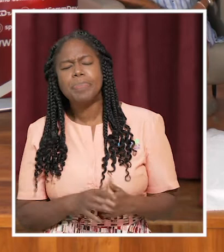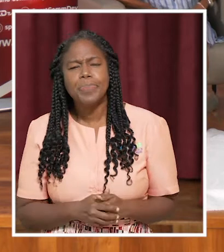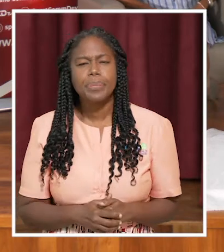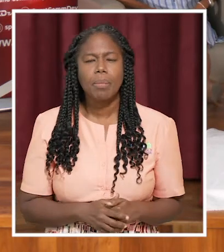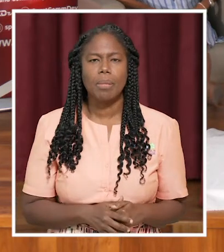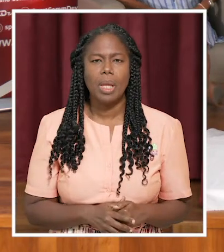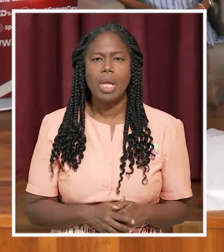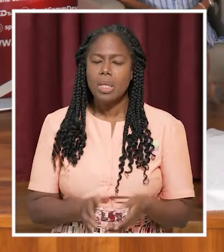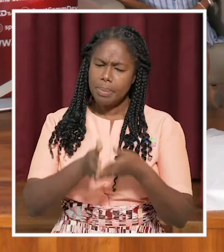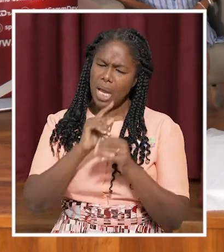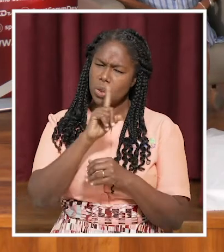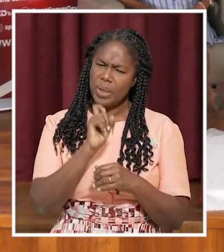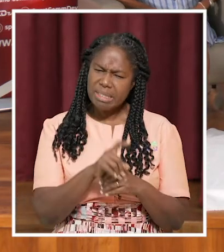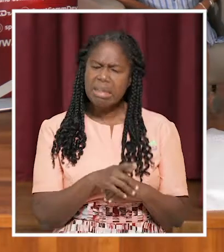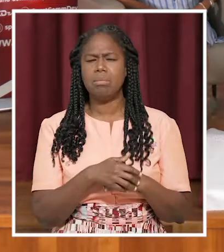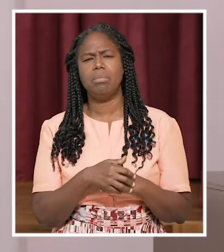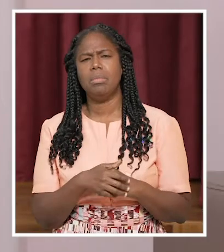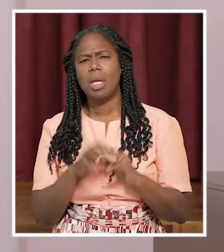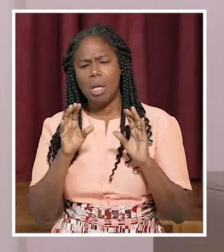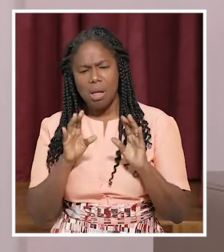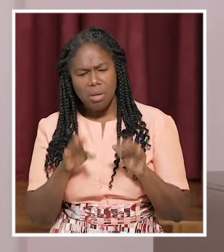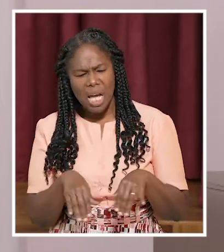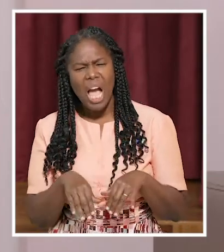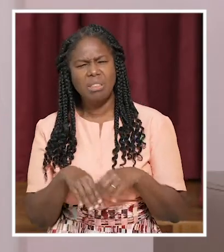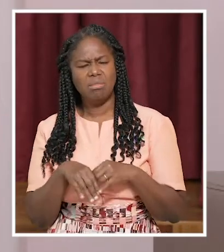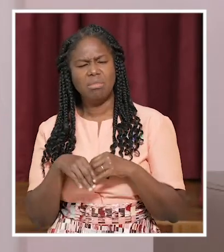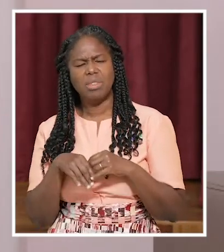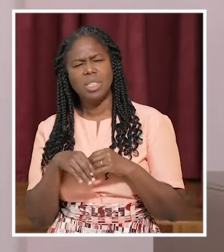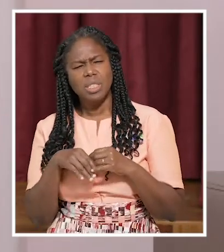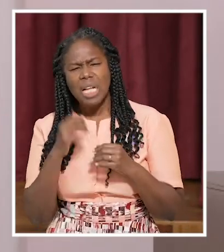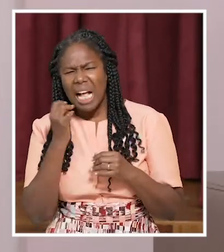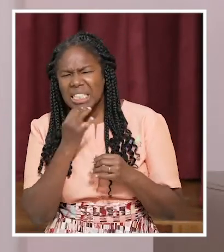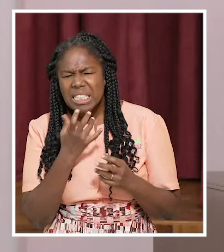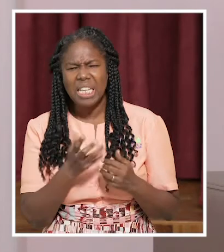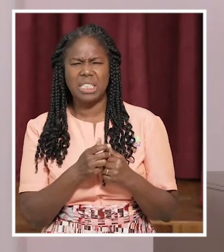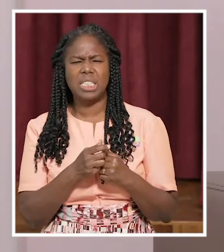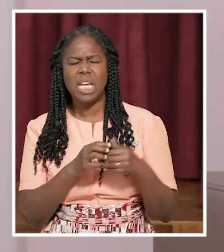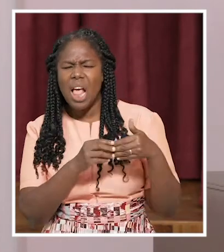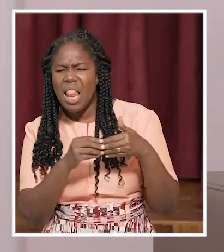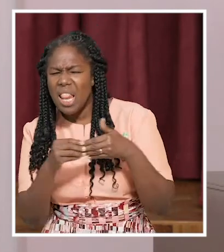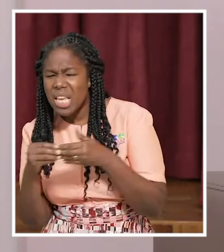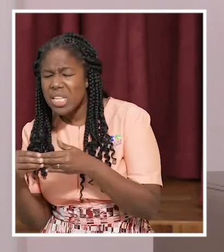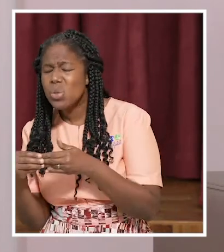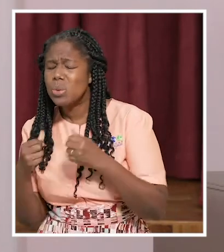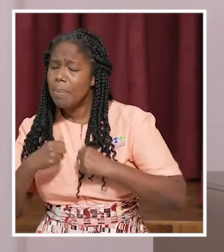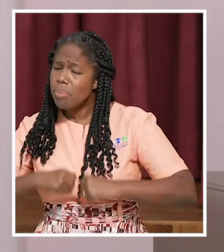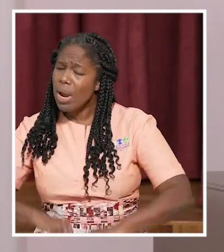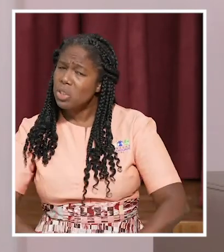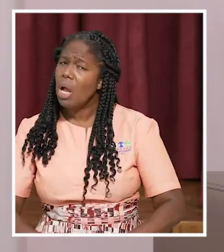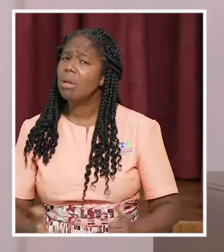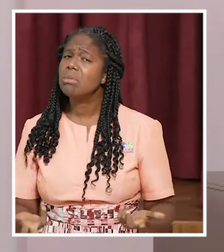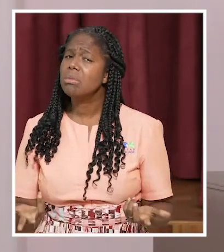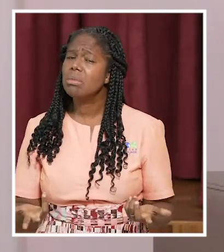can anxiety lead to depression? Well, anxiety and depression can coexist. right? They're